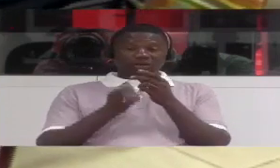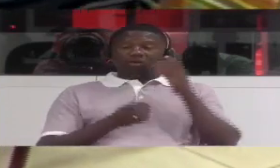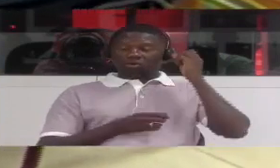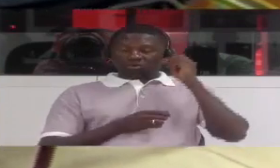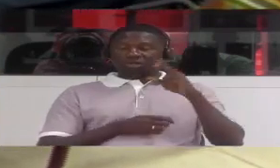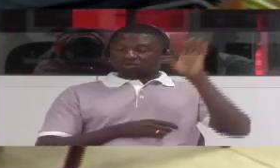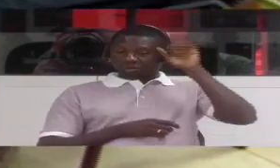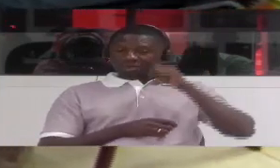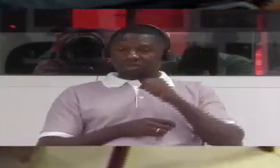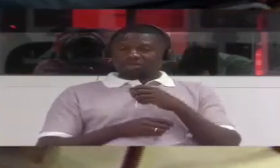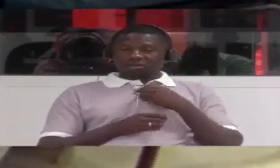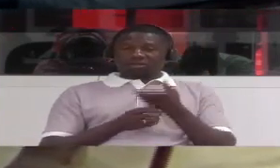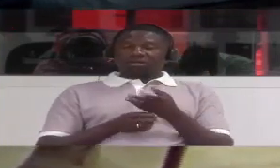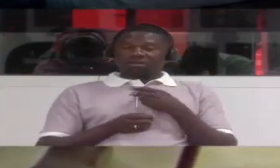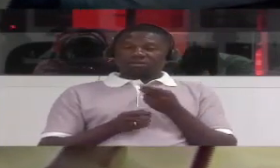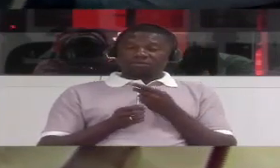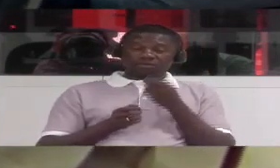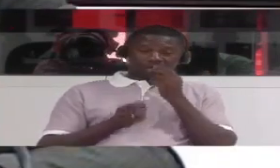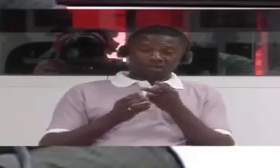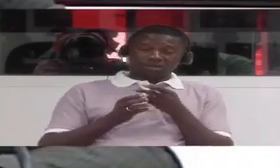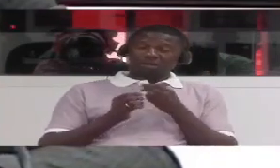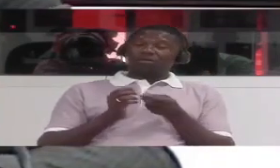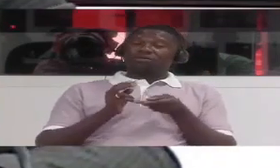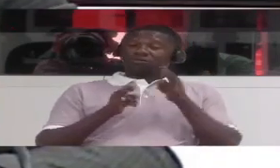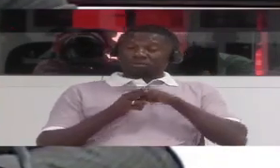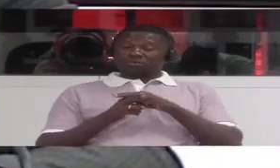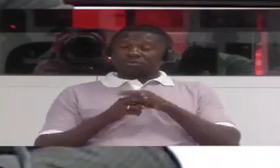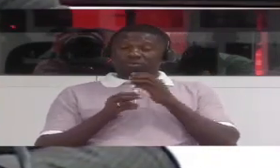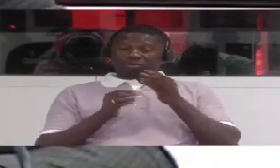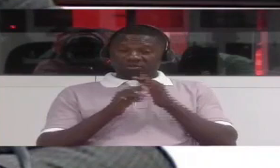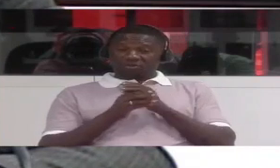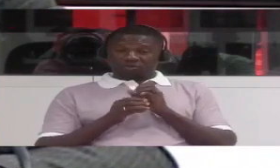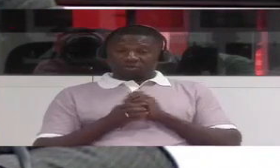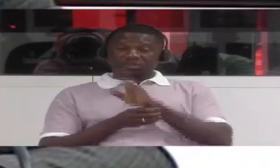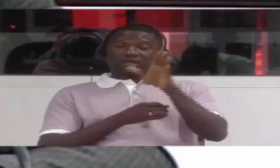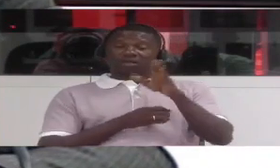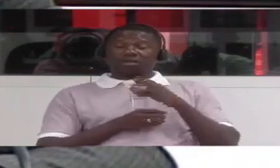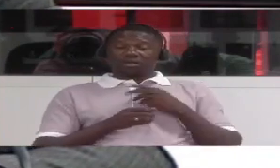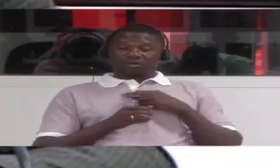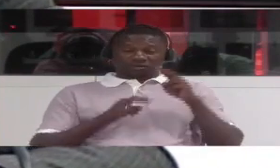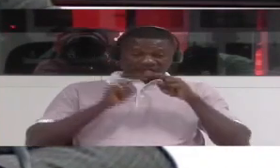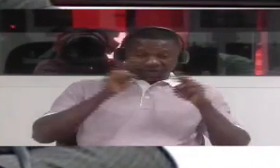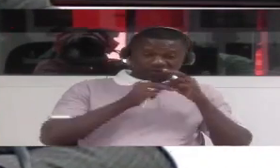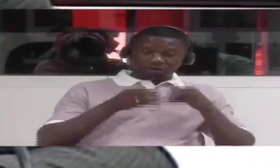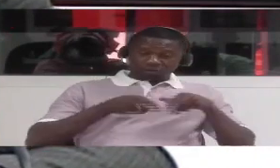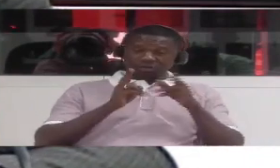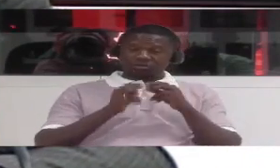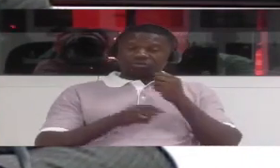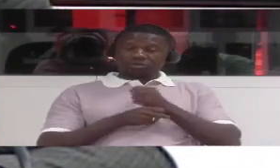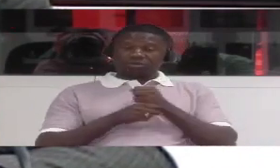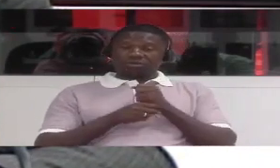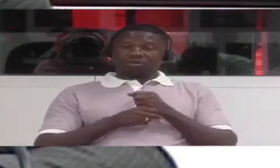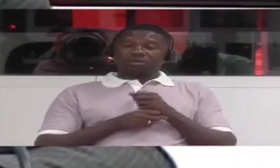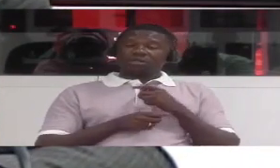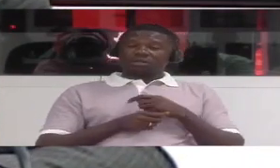lead them to come up with trumped up charges. They may be panic, but they are going to find ways to ensure that the authorities